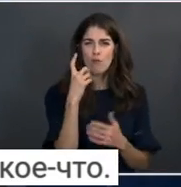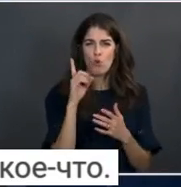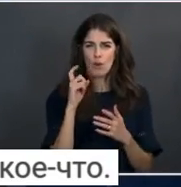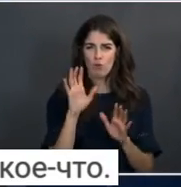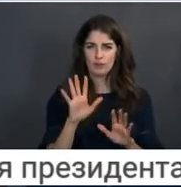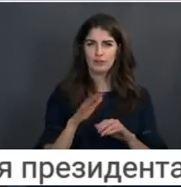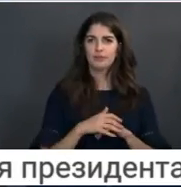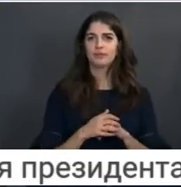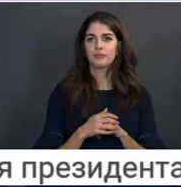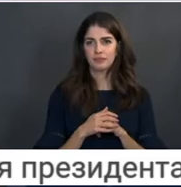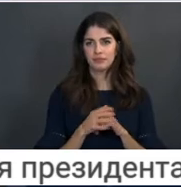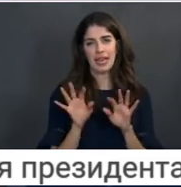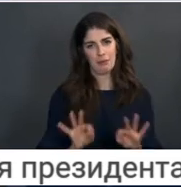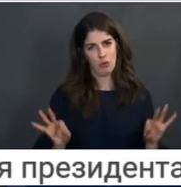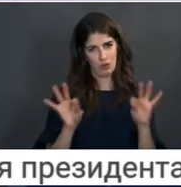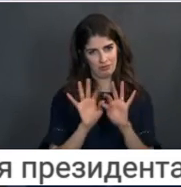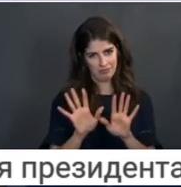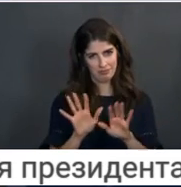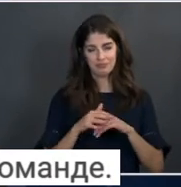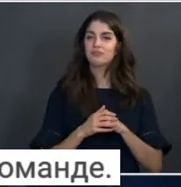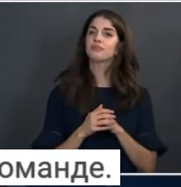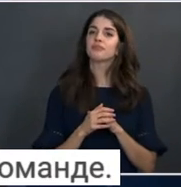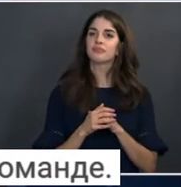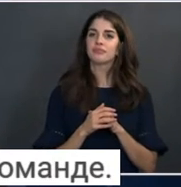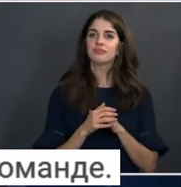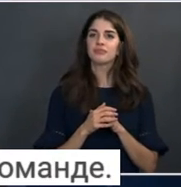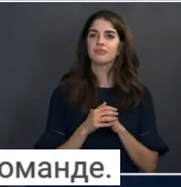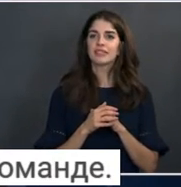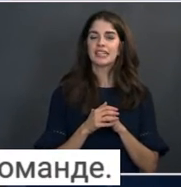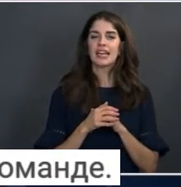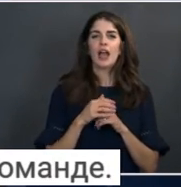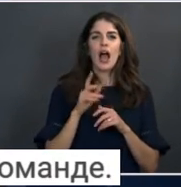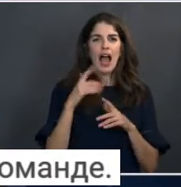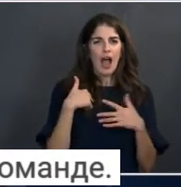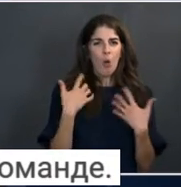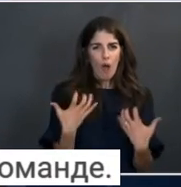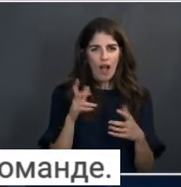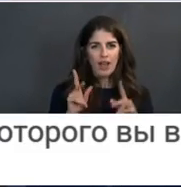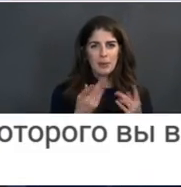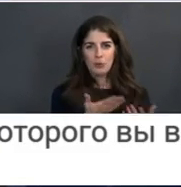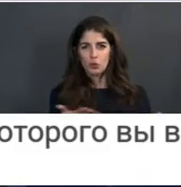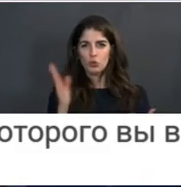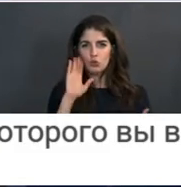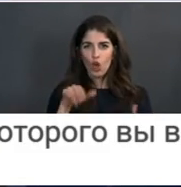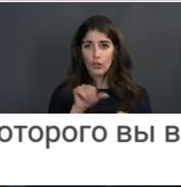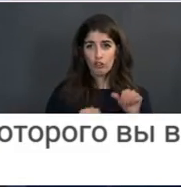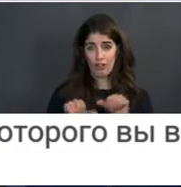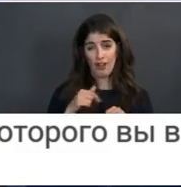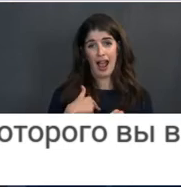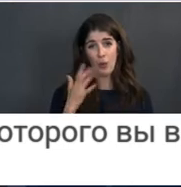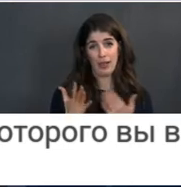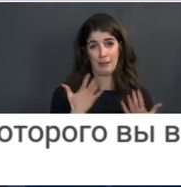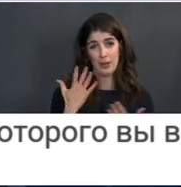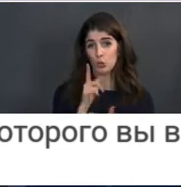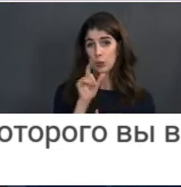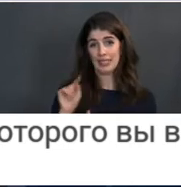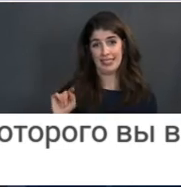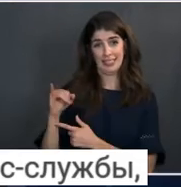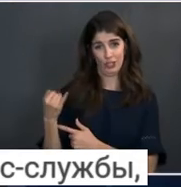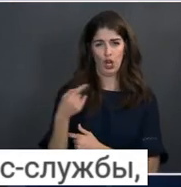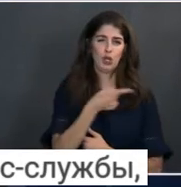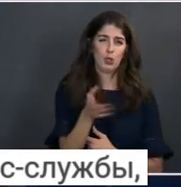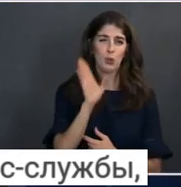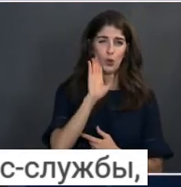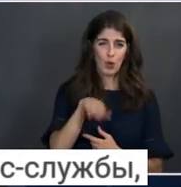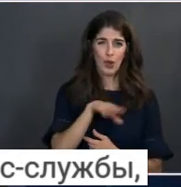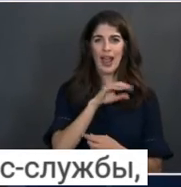thing. So it's important to me, but also to the president, that everybody know everybody on the press team. So I'm just going to embarrass TJ, who you guys all know,